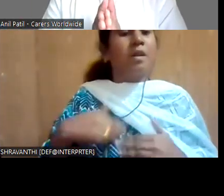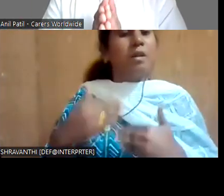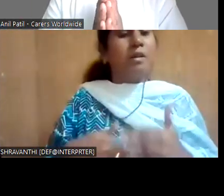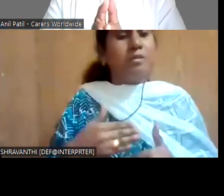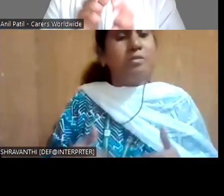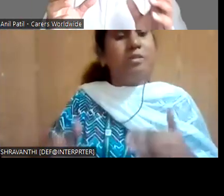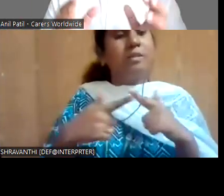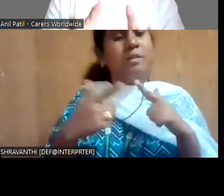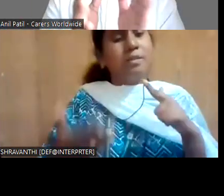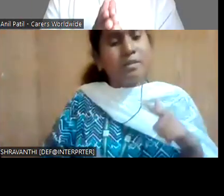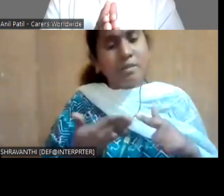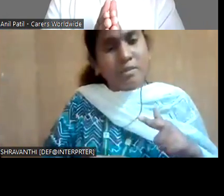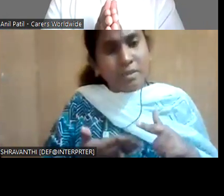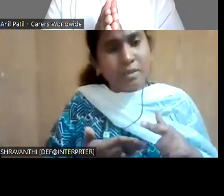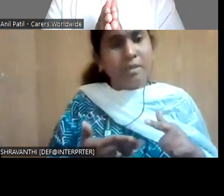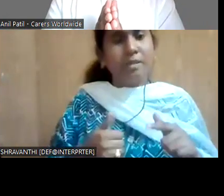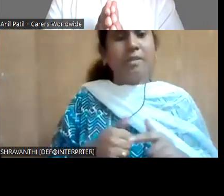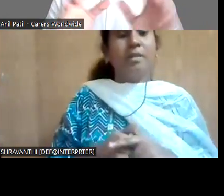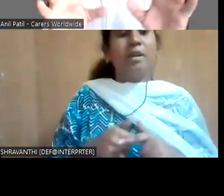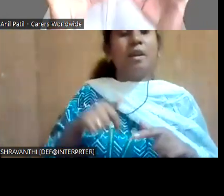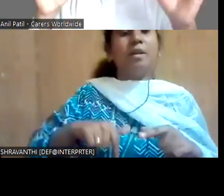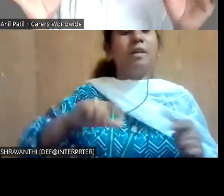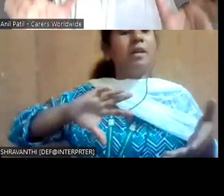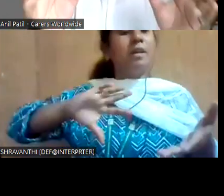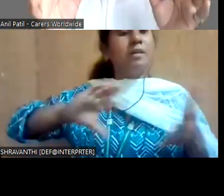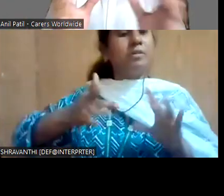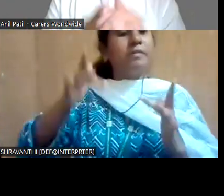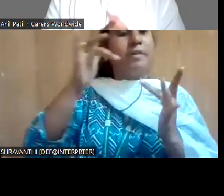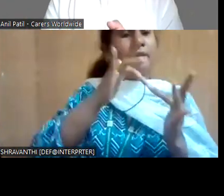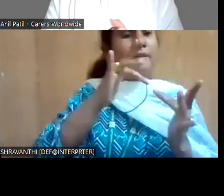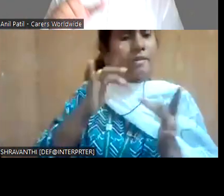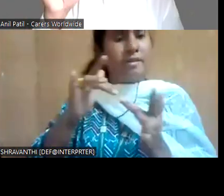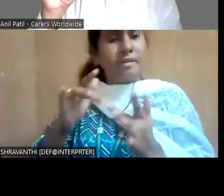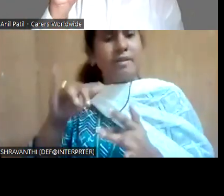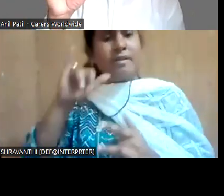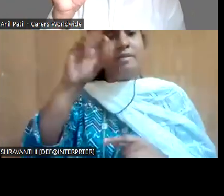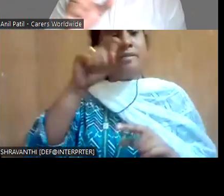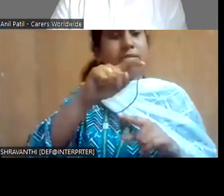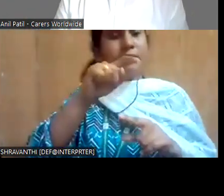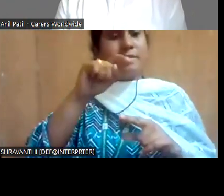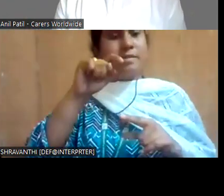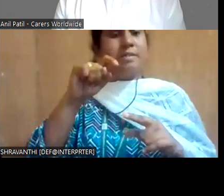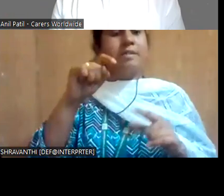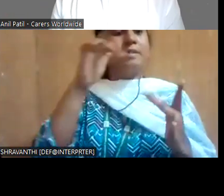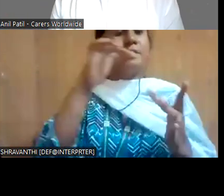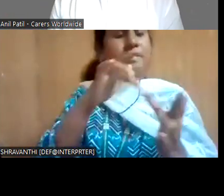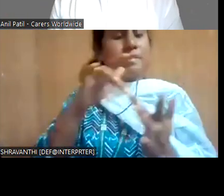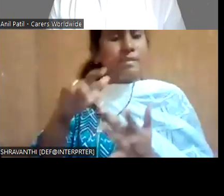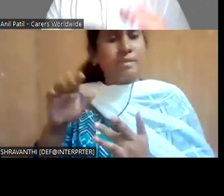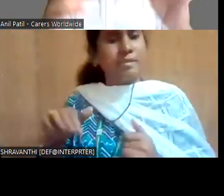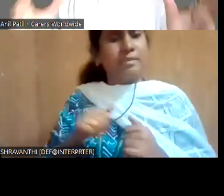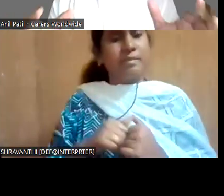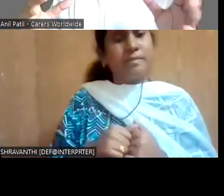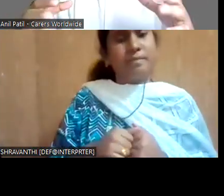we have promoted an innovative community caring centers. More than 60 centers are running where two adult carers are caring